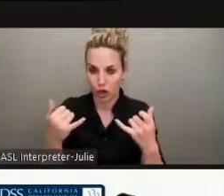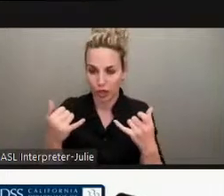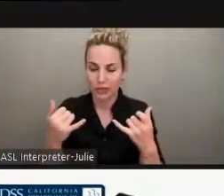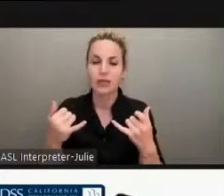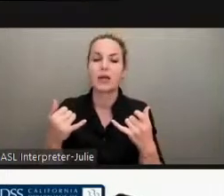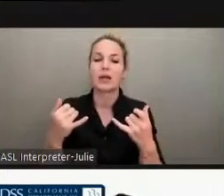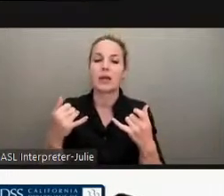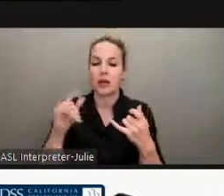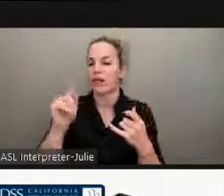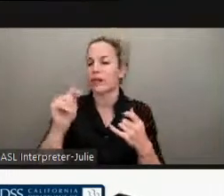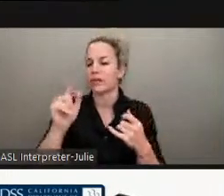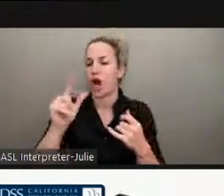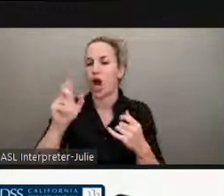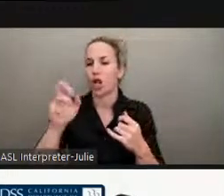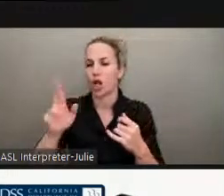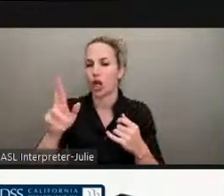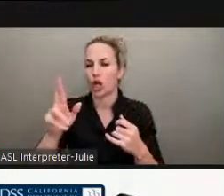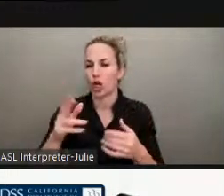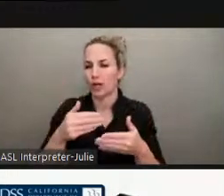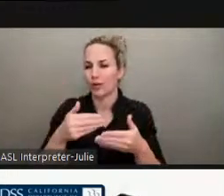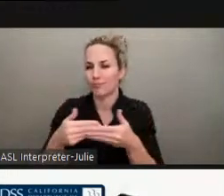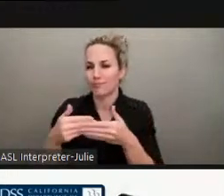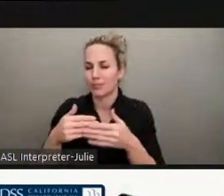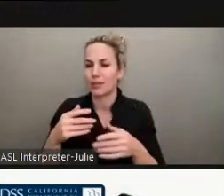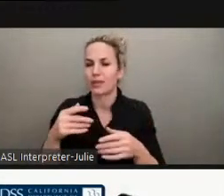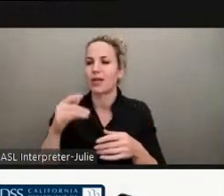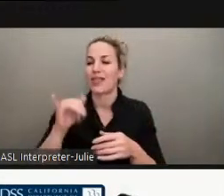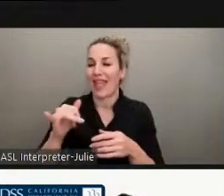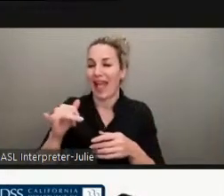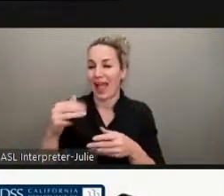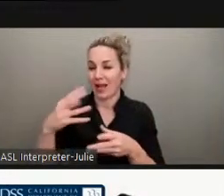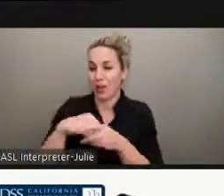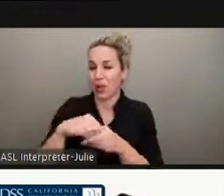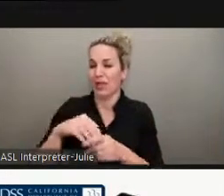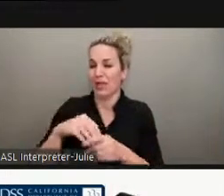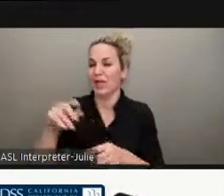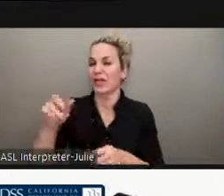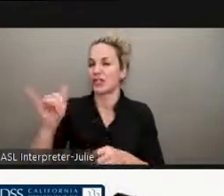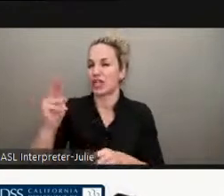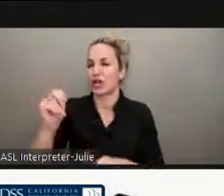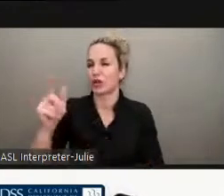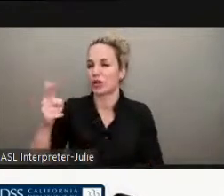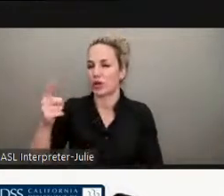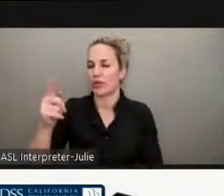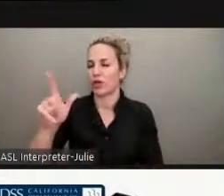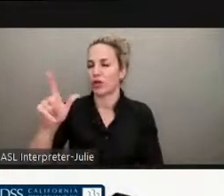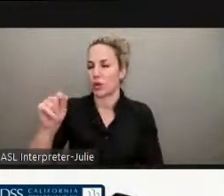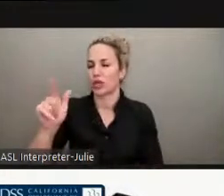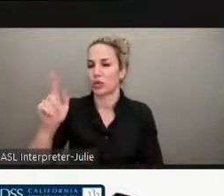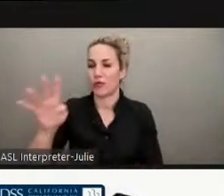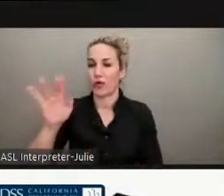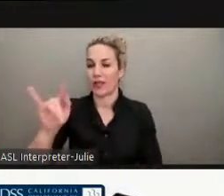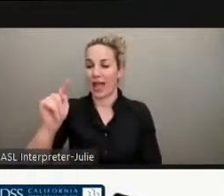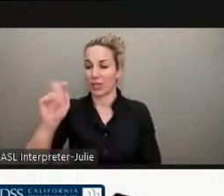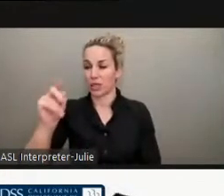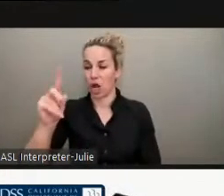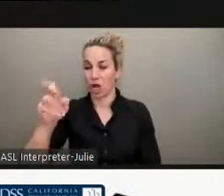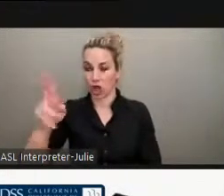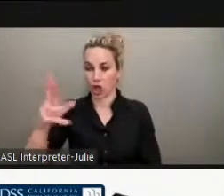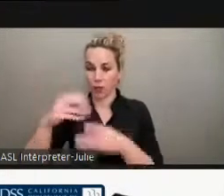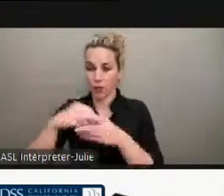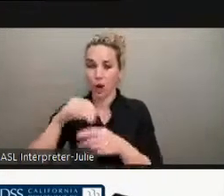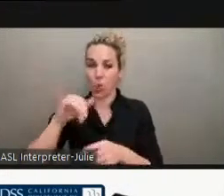the toddler component, effective January 1st, 2024. The toddler component will not be necessary once